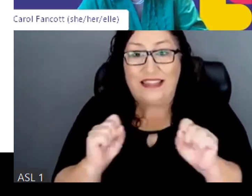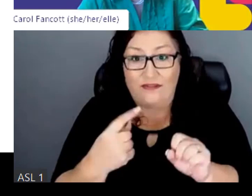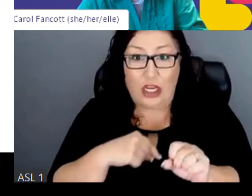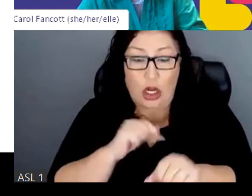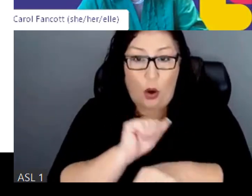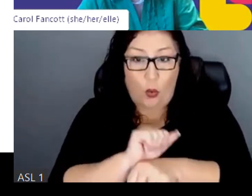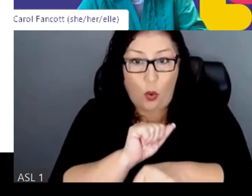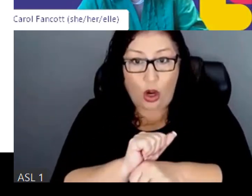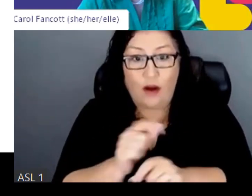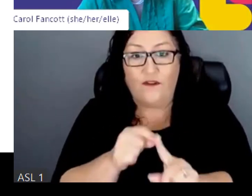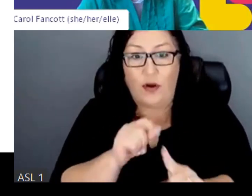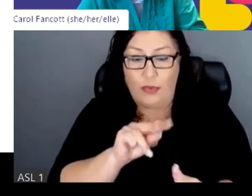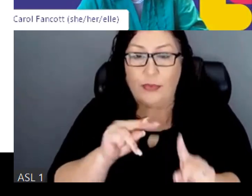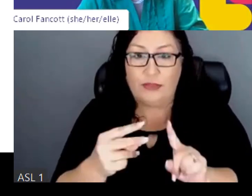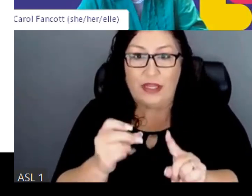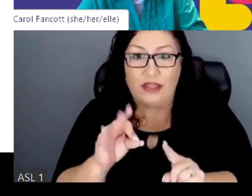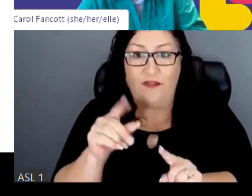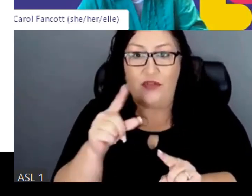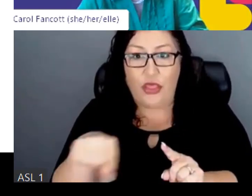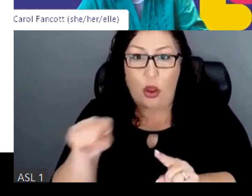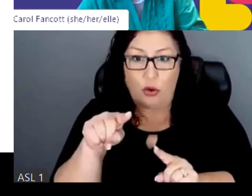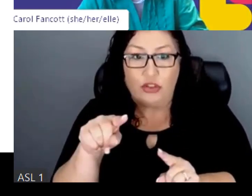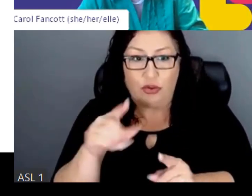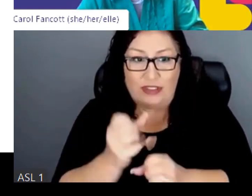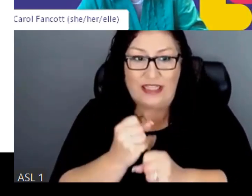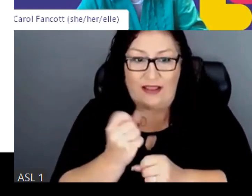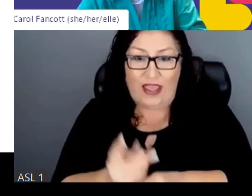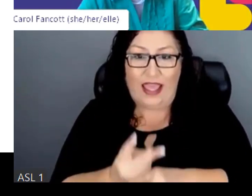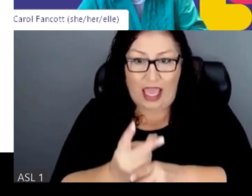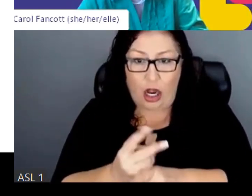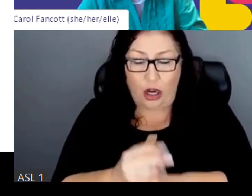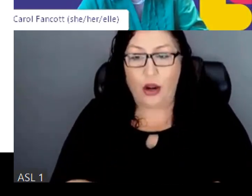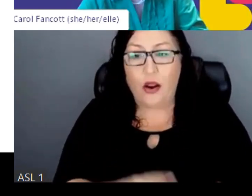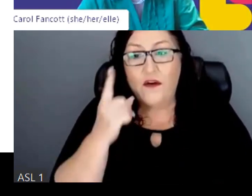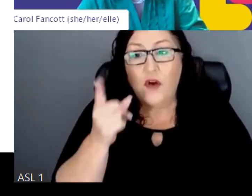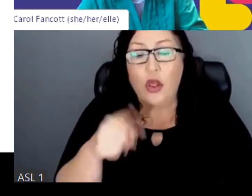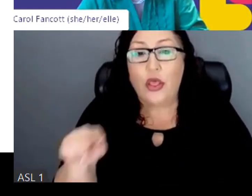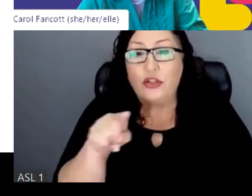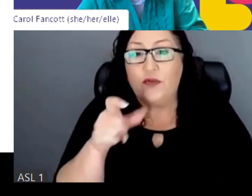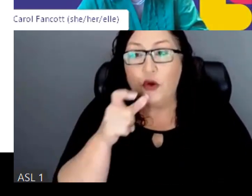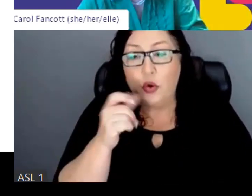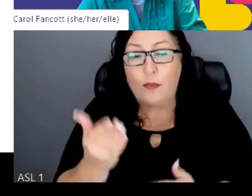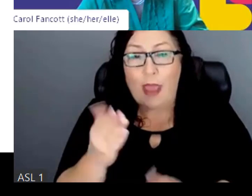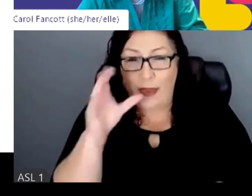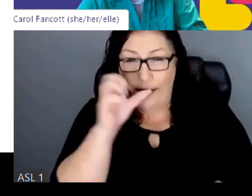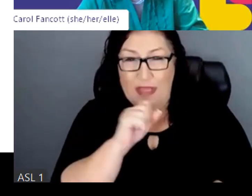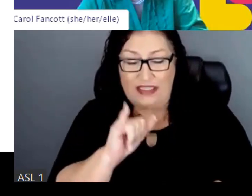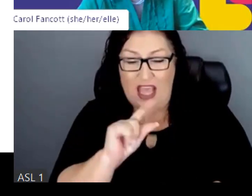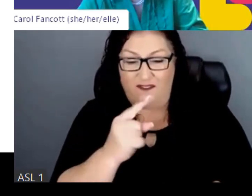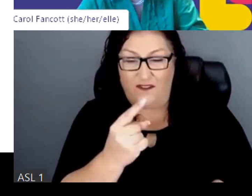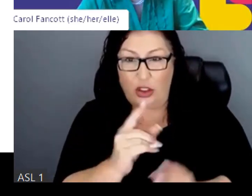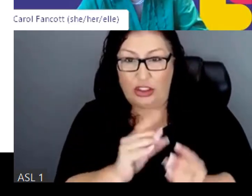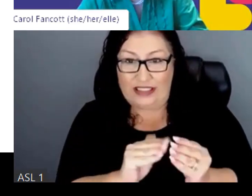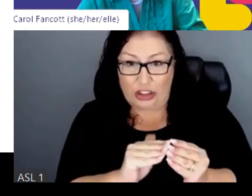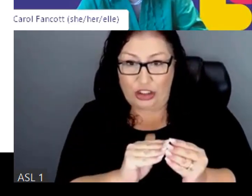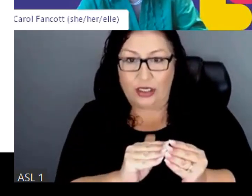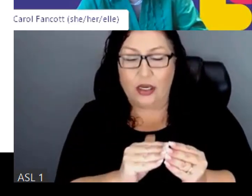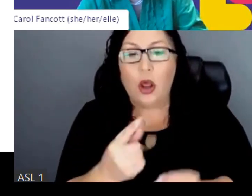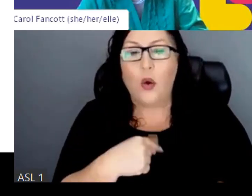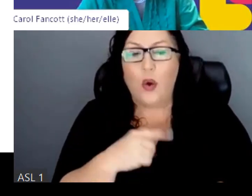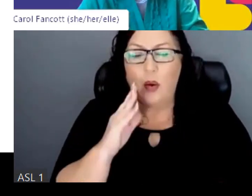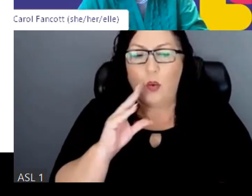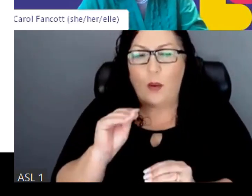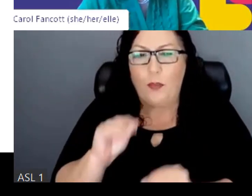create safety in our work from the perspective of those receiving care. For those of you who may have missed this first